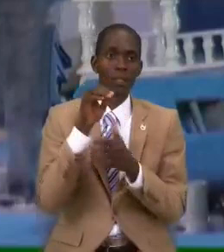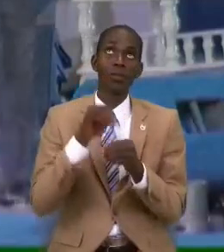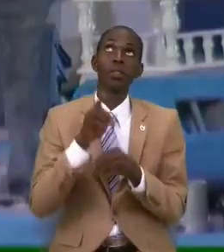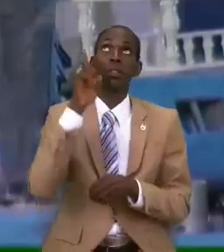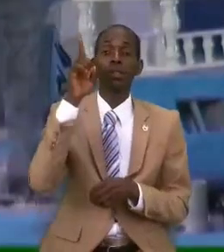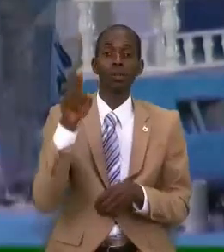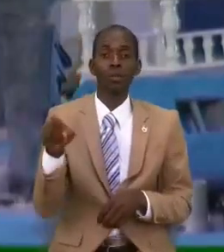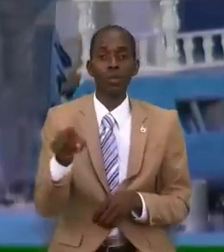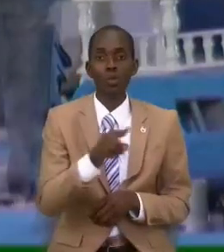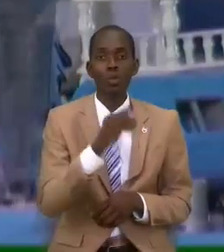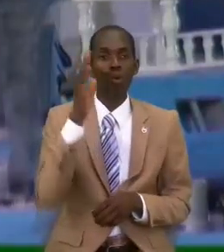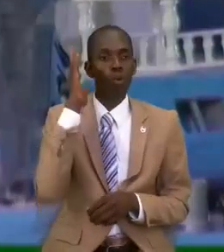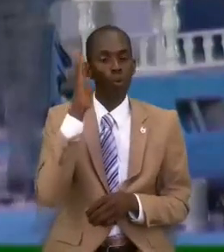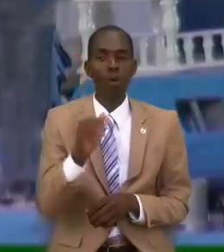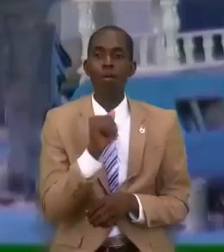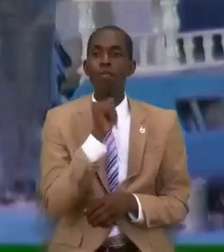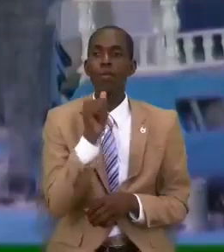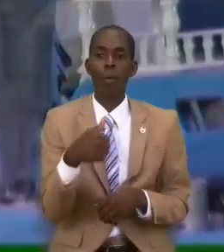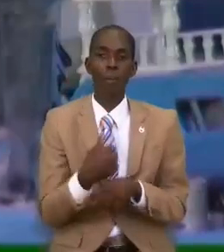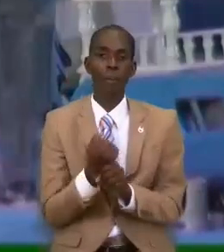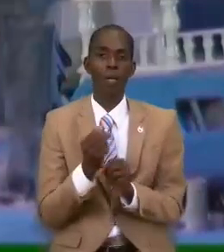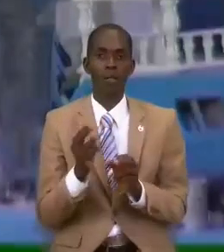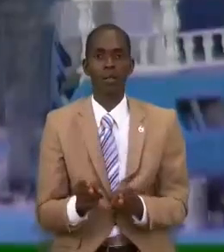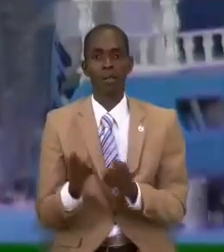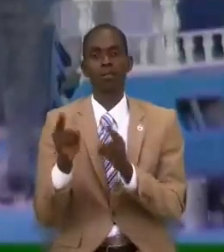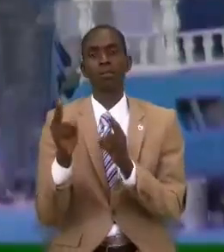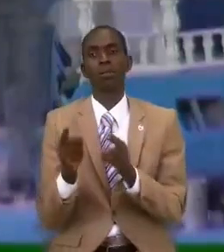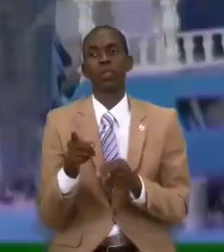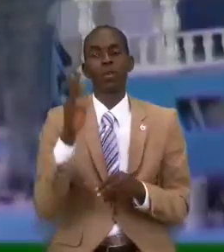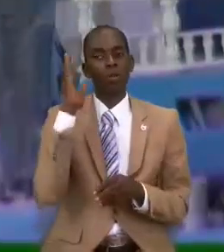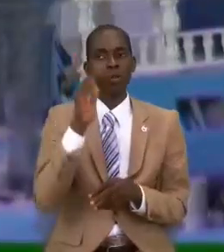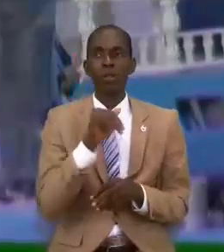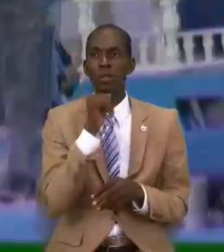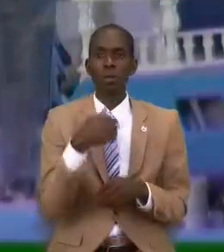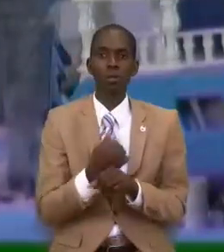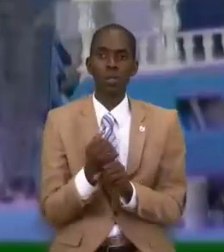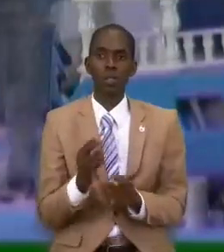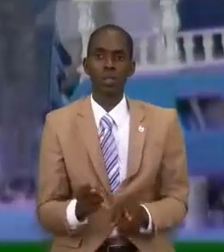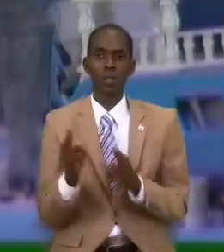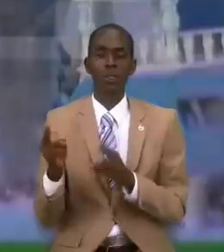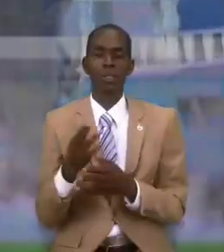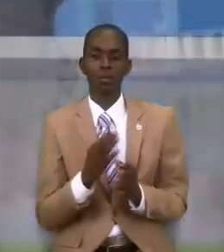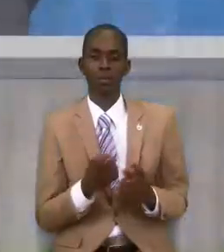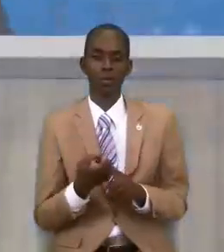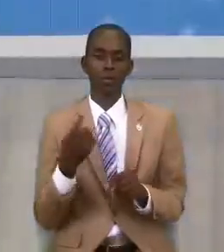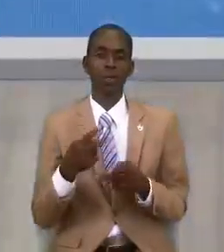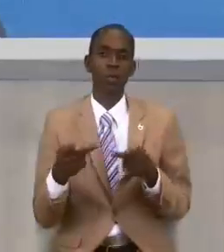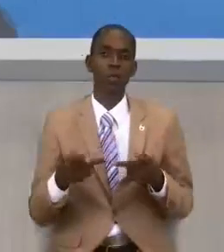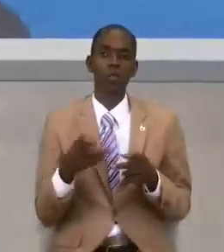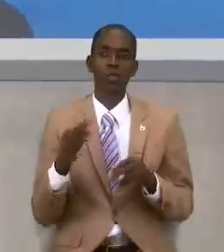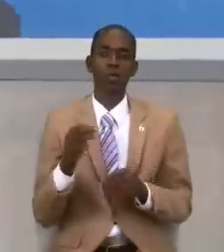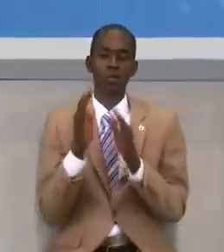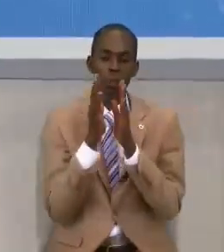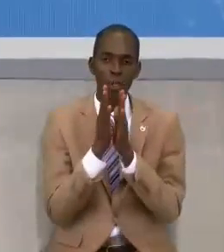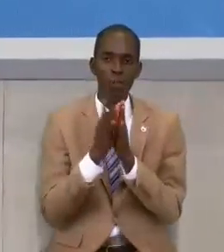haste away from the place of prayer. He'll not run away from the place of preaching. He will not give